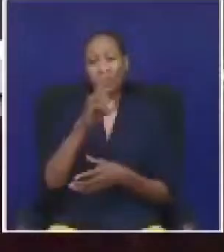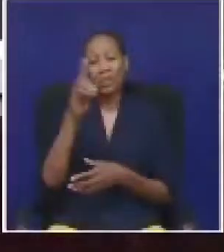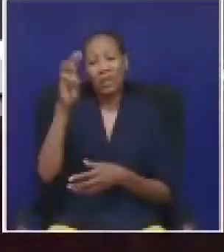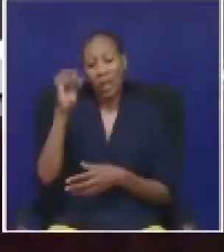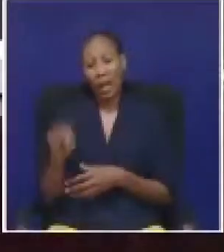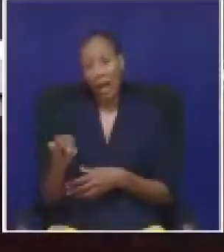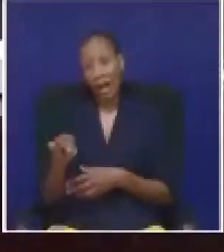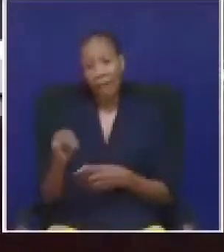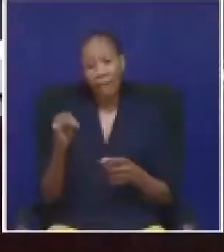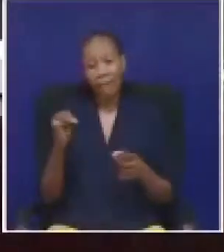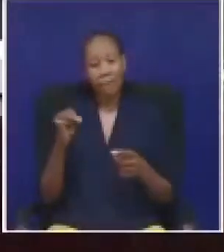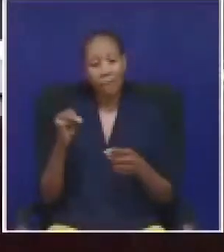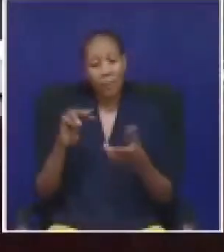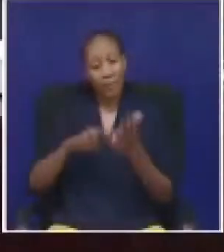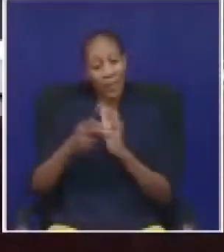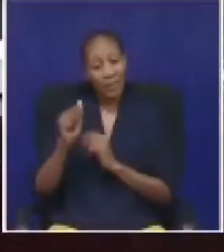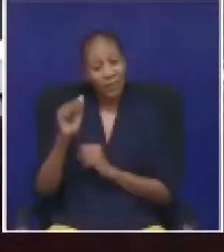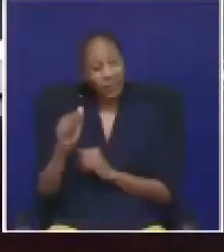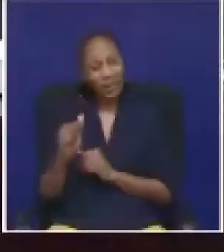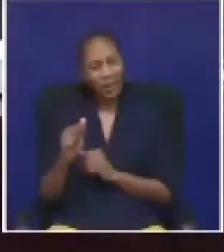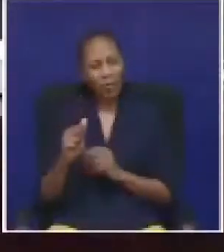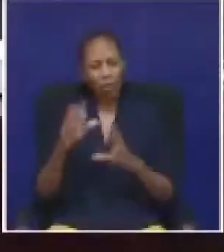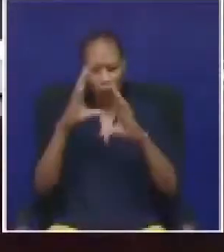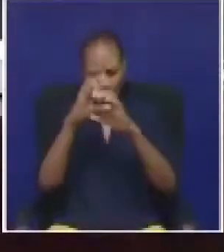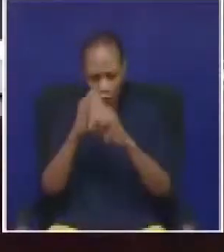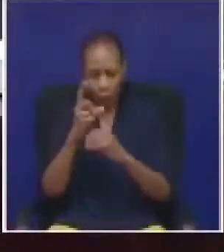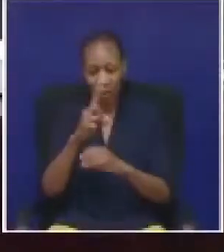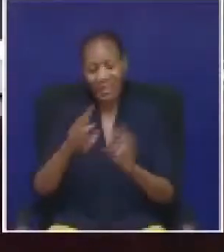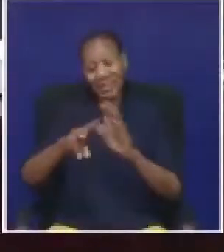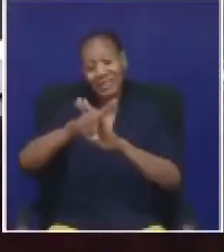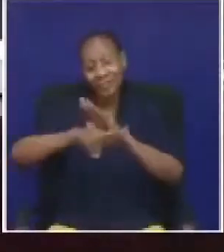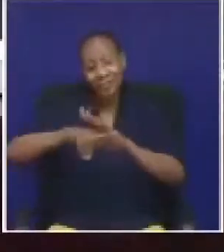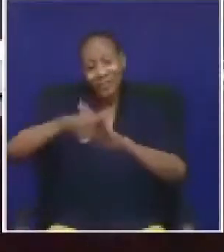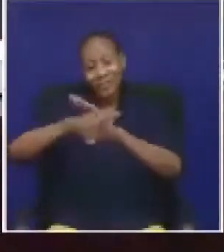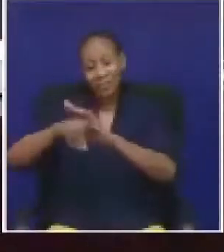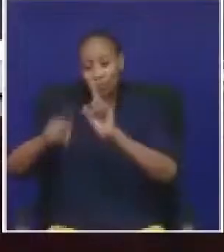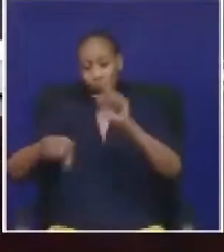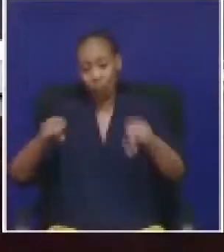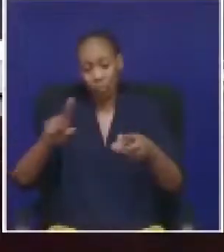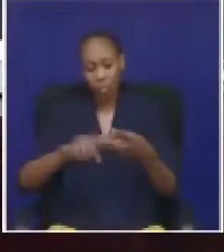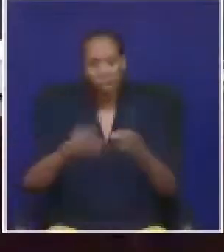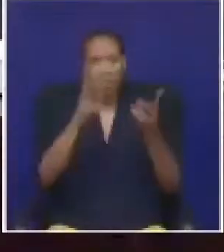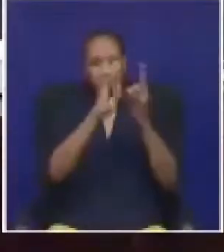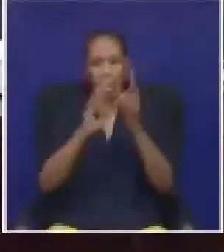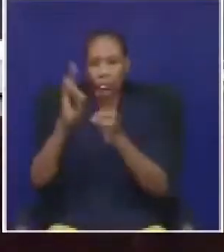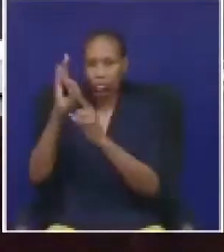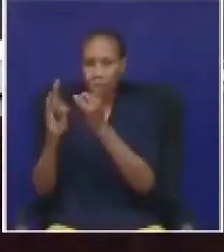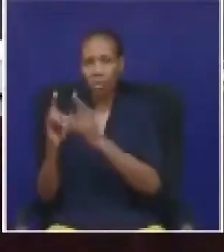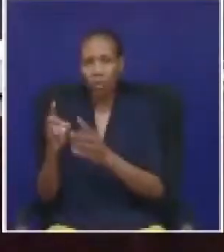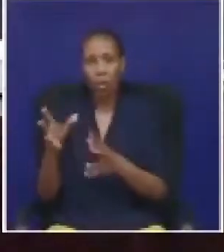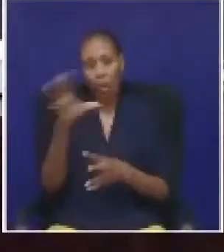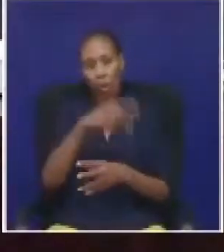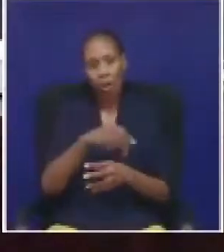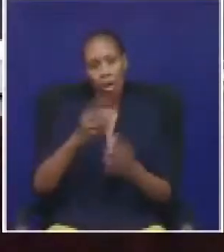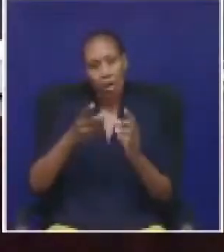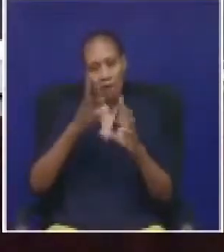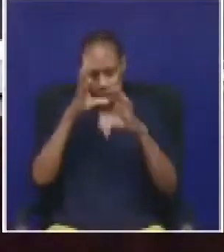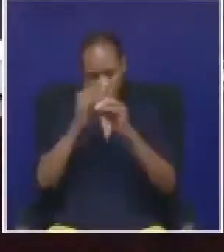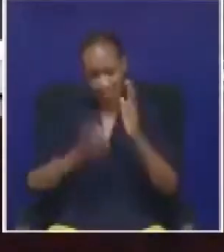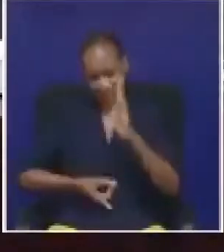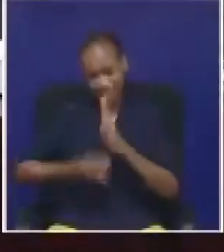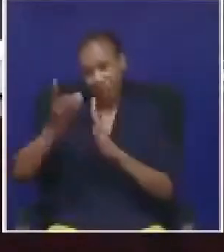DDM approach prioritizes districts and metros for the development